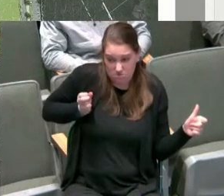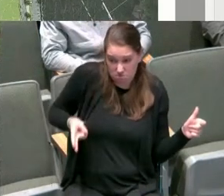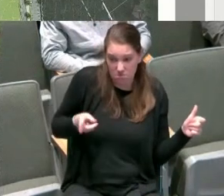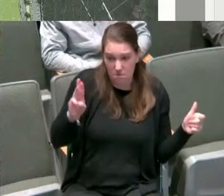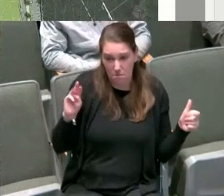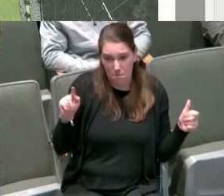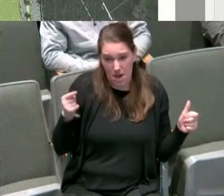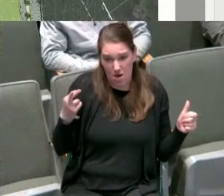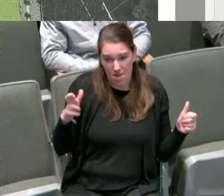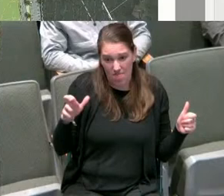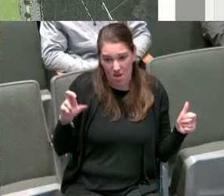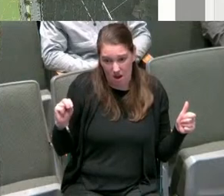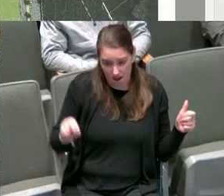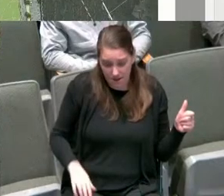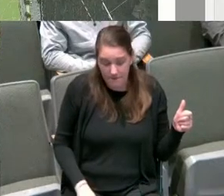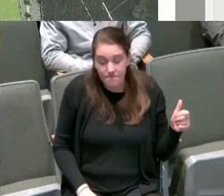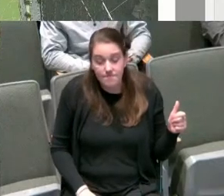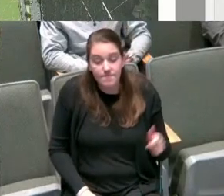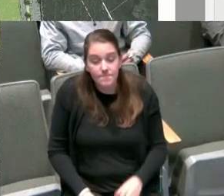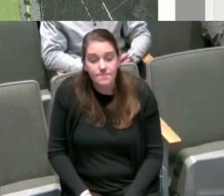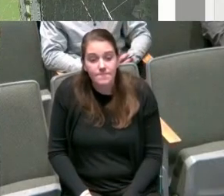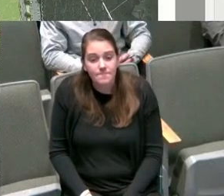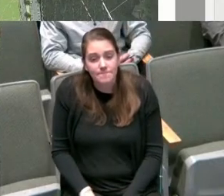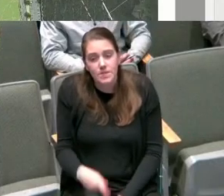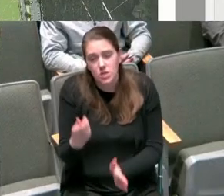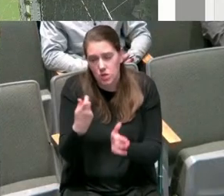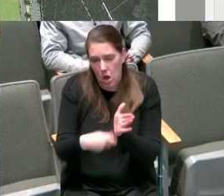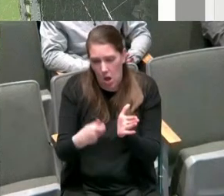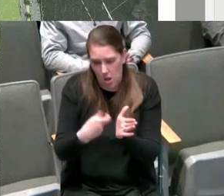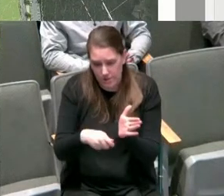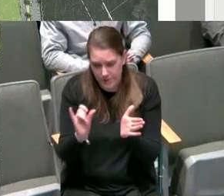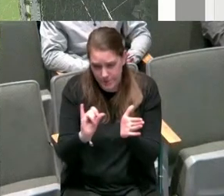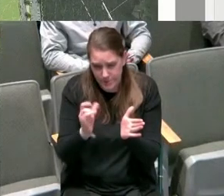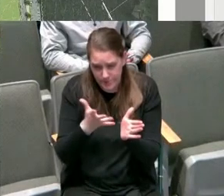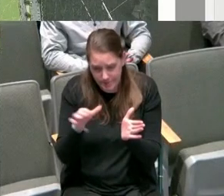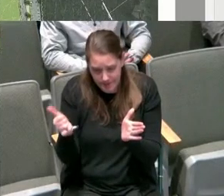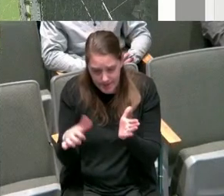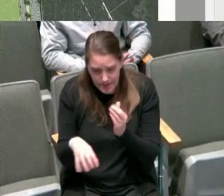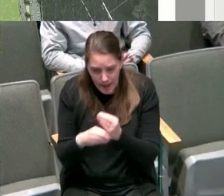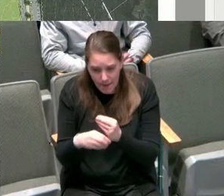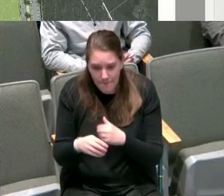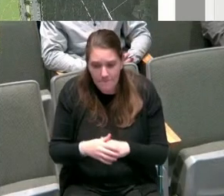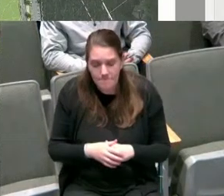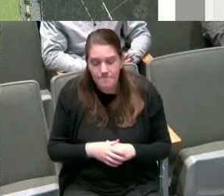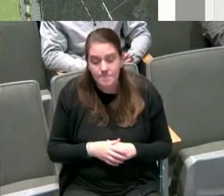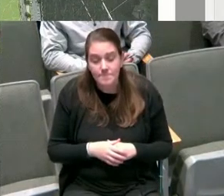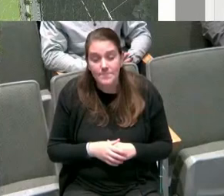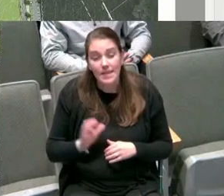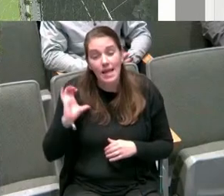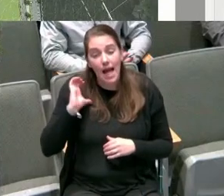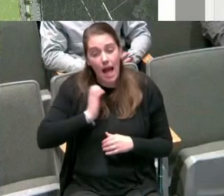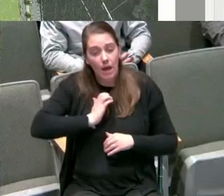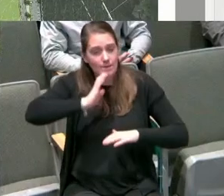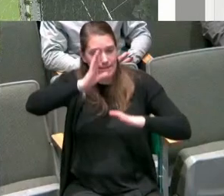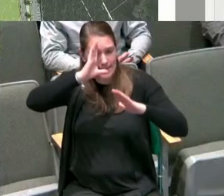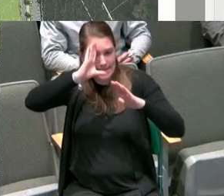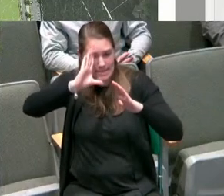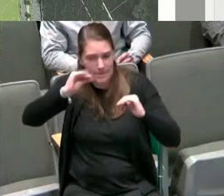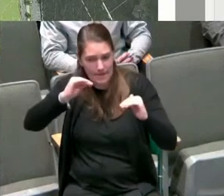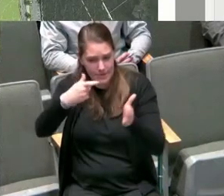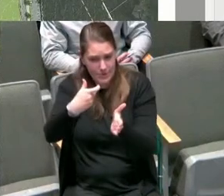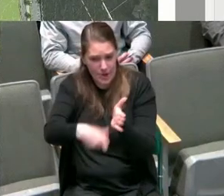um worth noting one last point on cost just to keep it short um the cost estimates for this